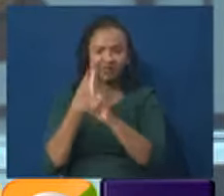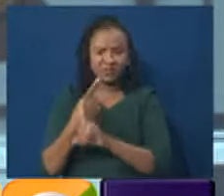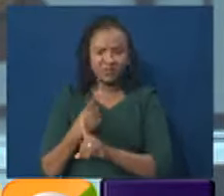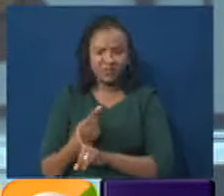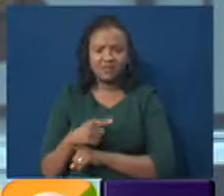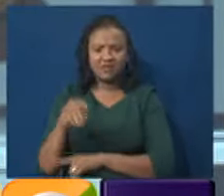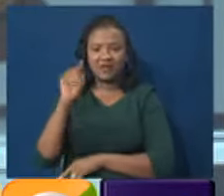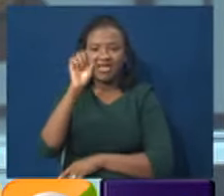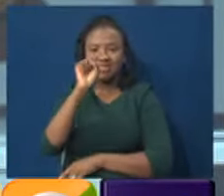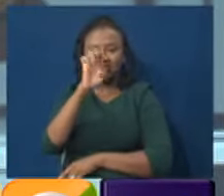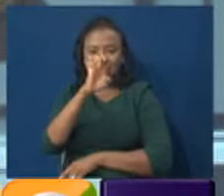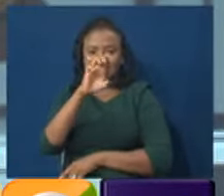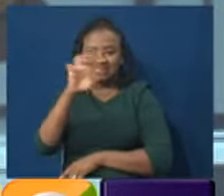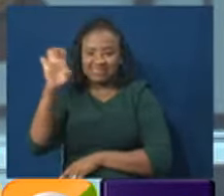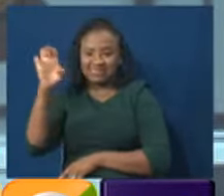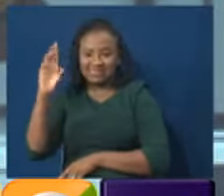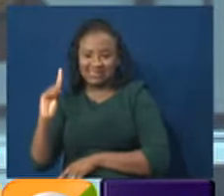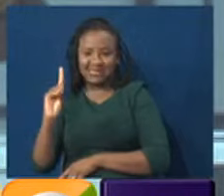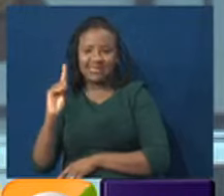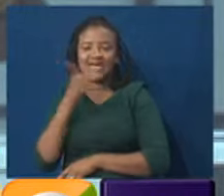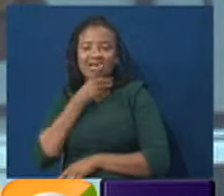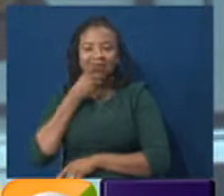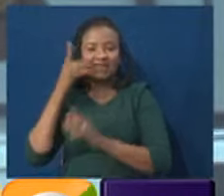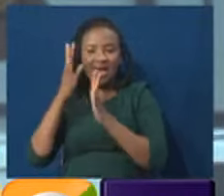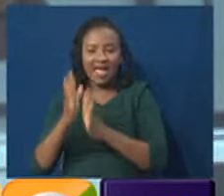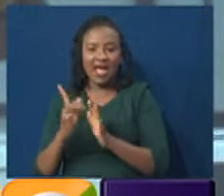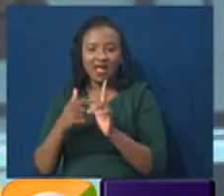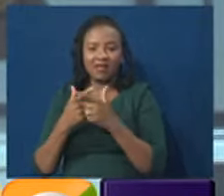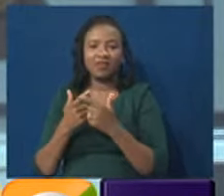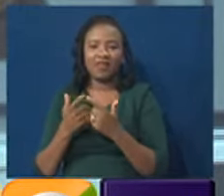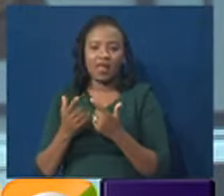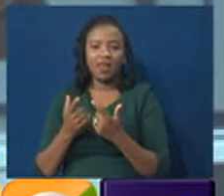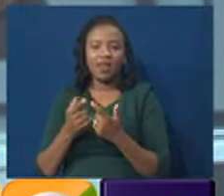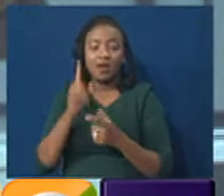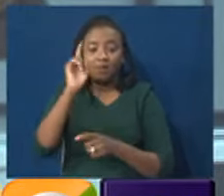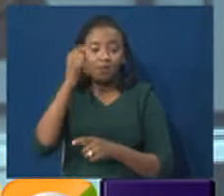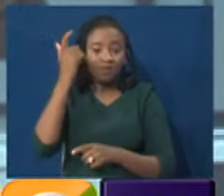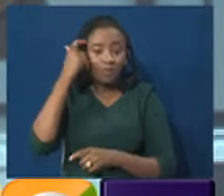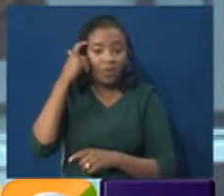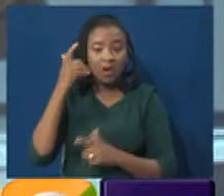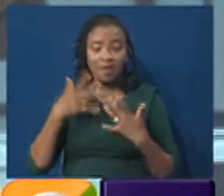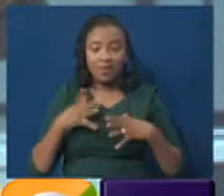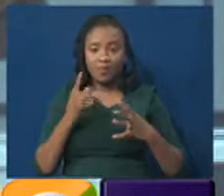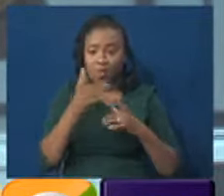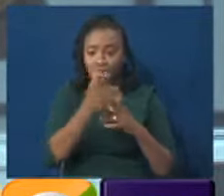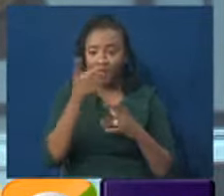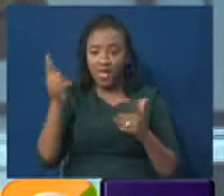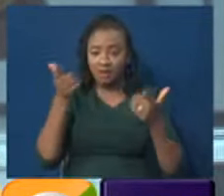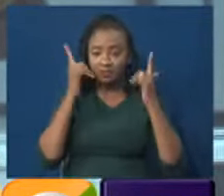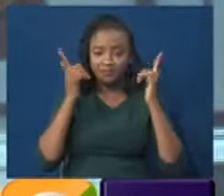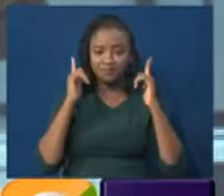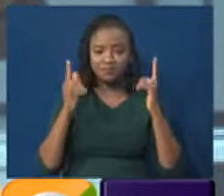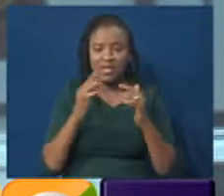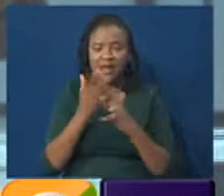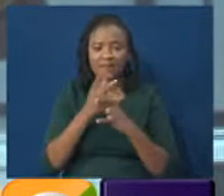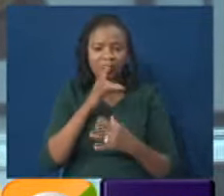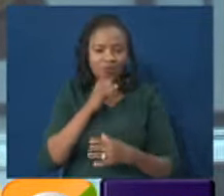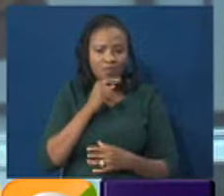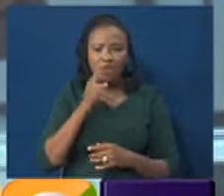on storage of the harvest. What normally happens, and the people you're talking about with the trucks are the people who are middlemen, who want